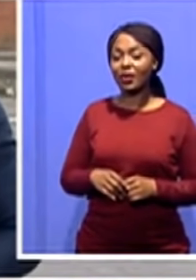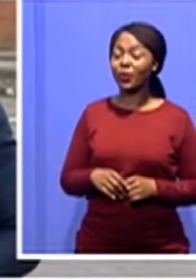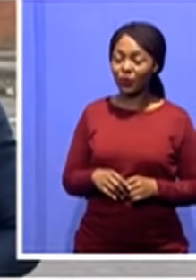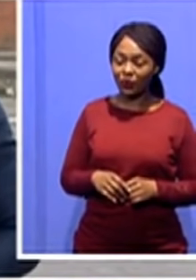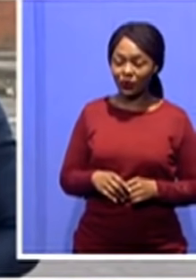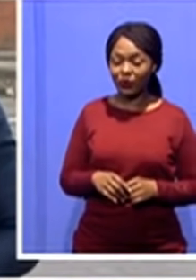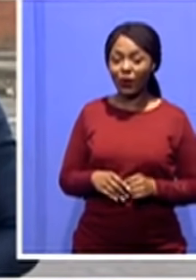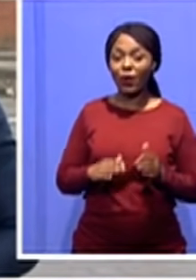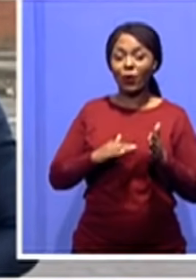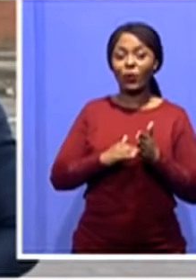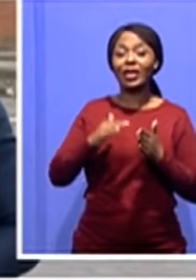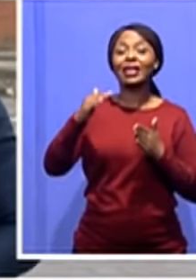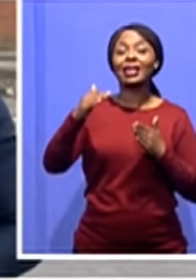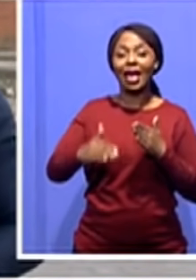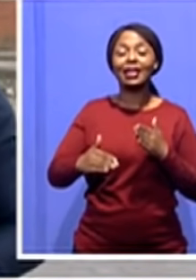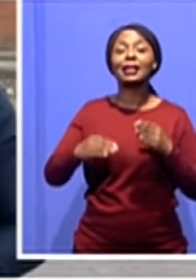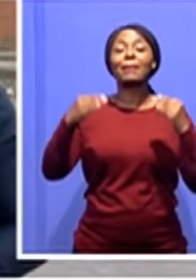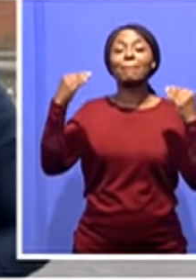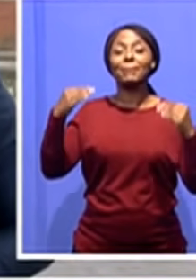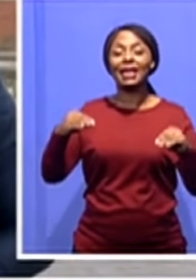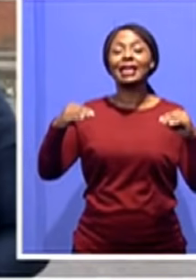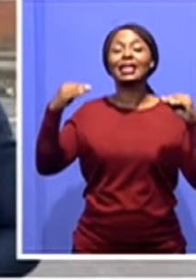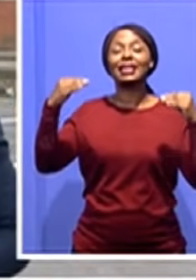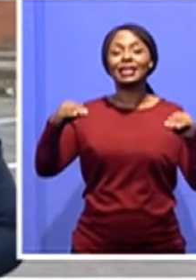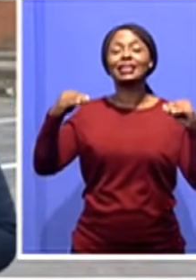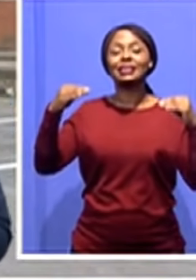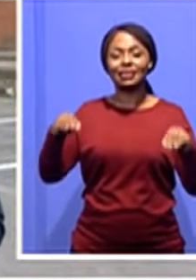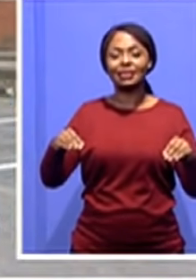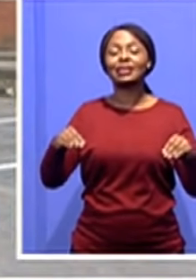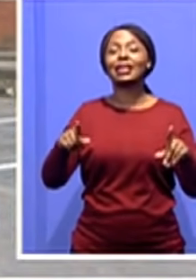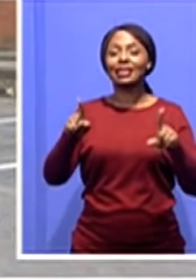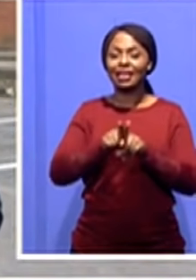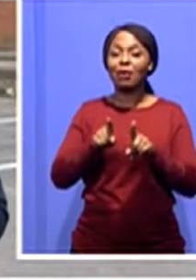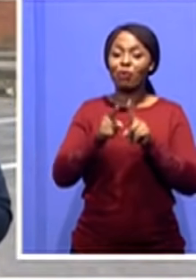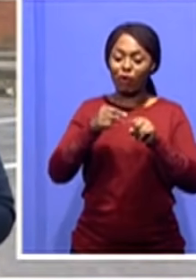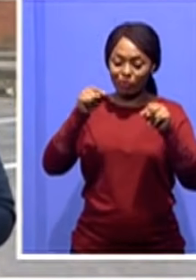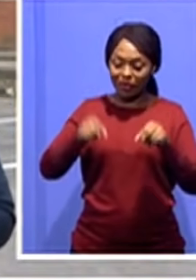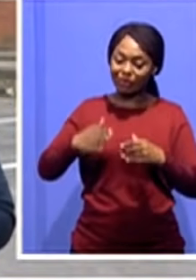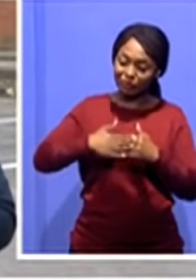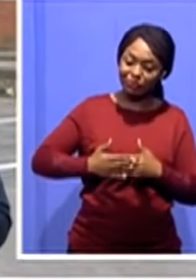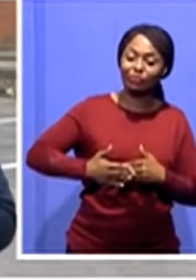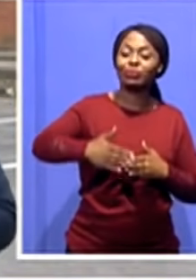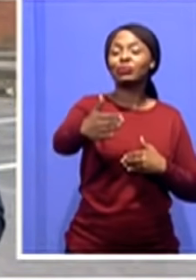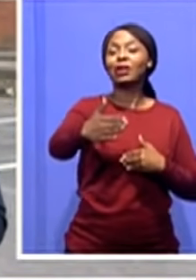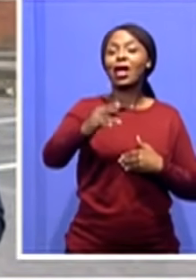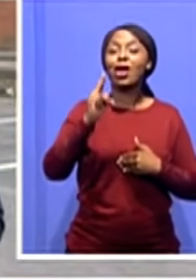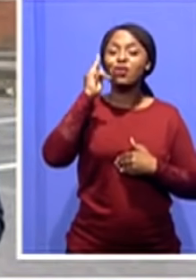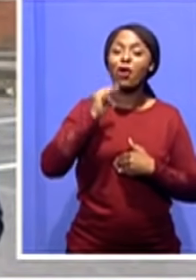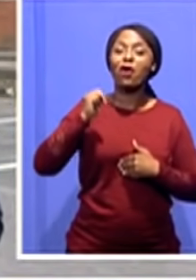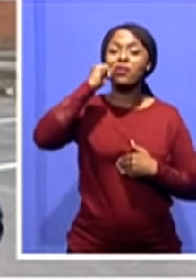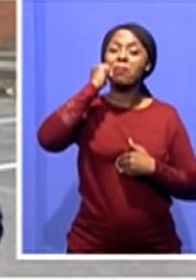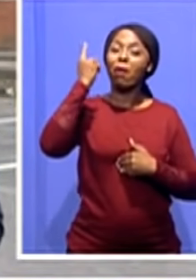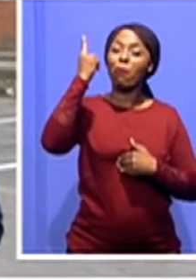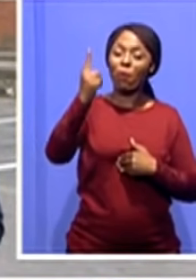but in the lead up to November 1, when people will, cast their votes. But what will